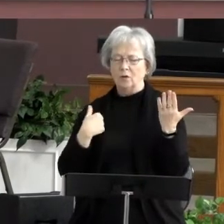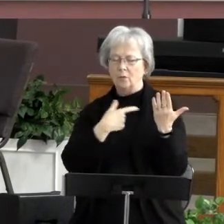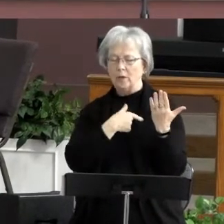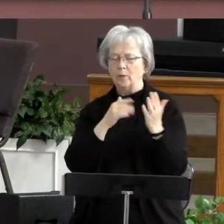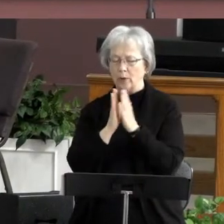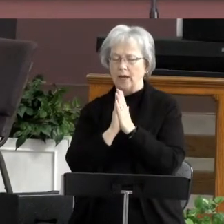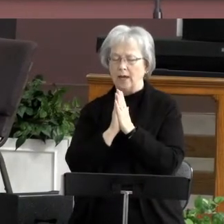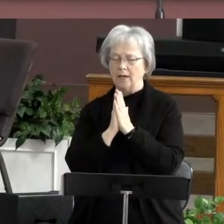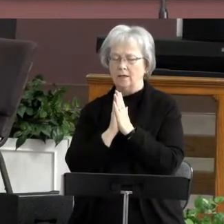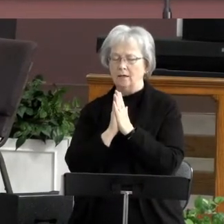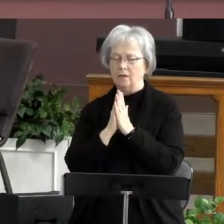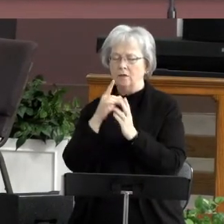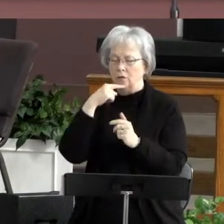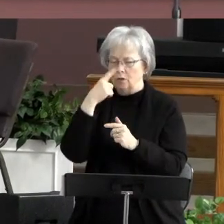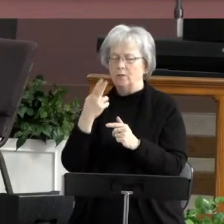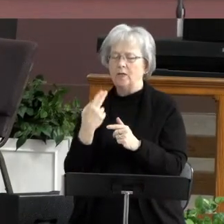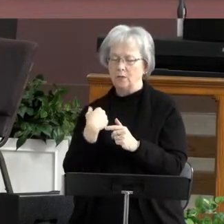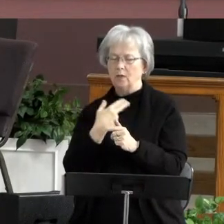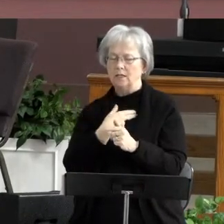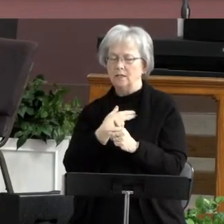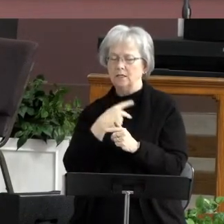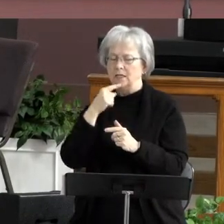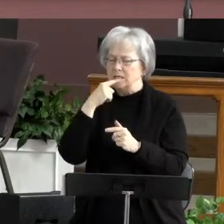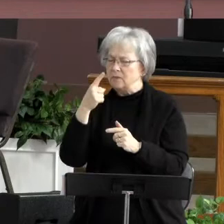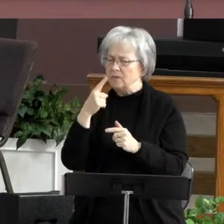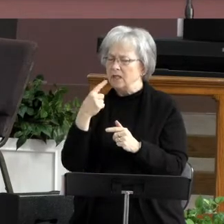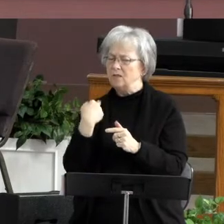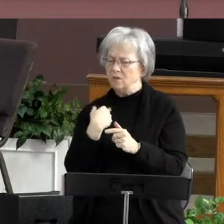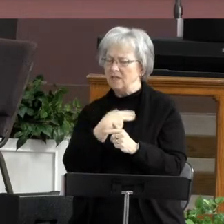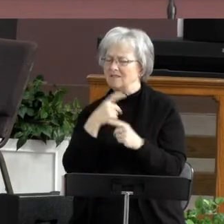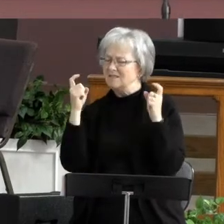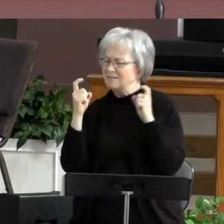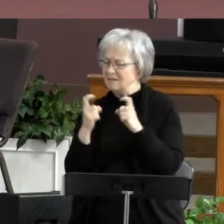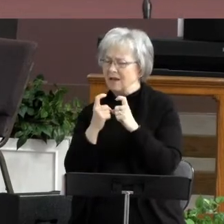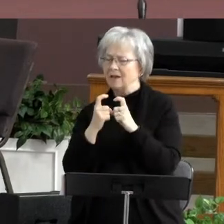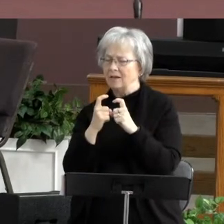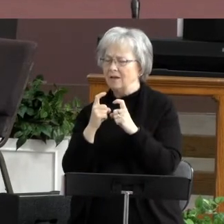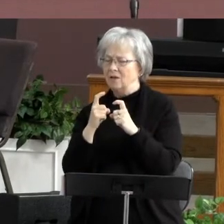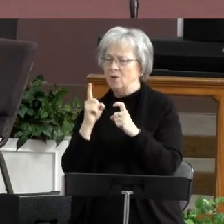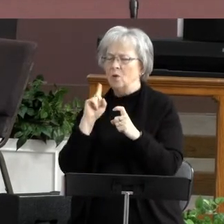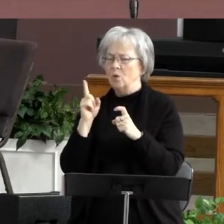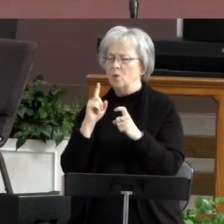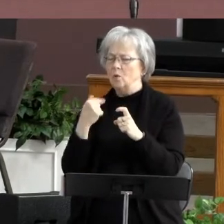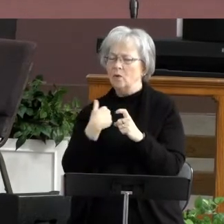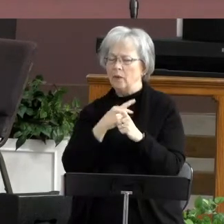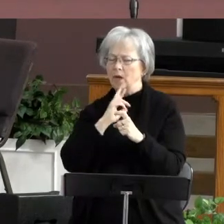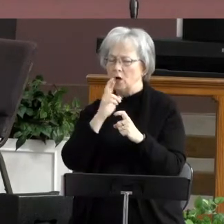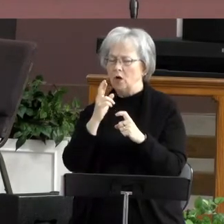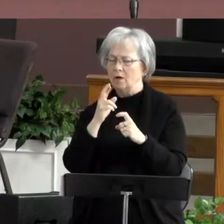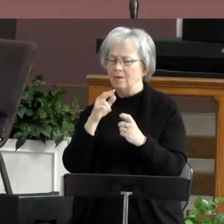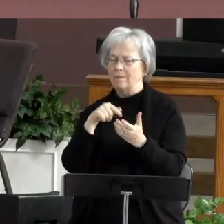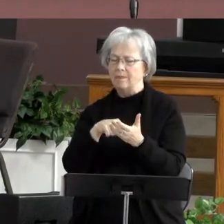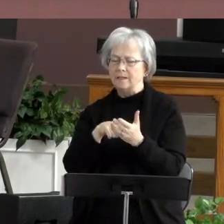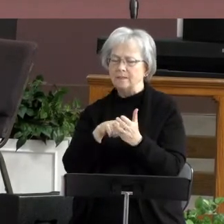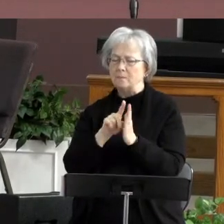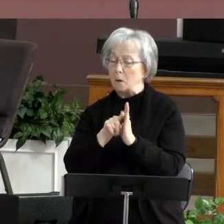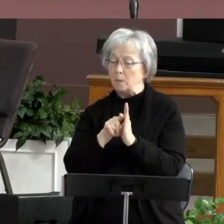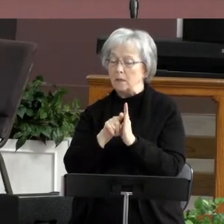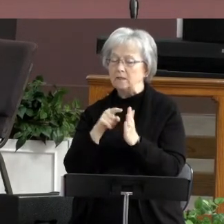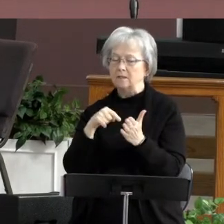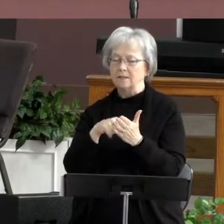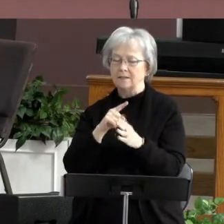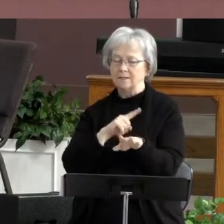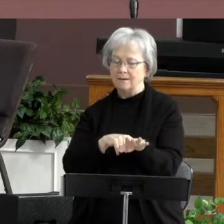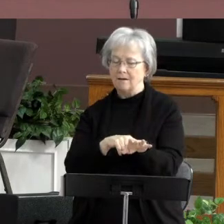us. Speak to us exactly where we are in this moment, in this time.